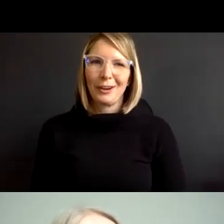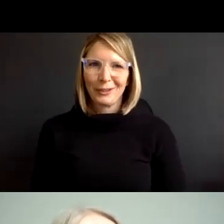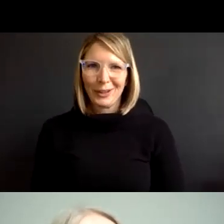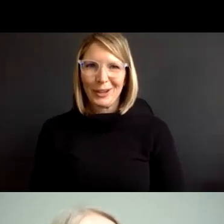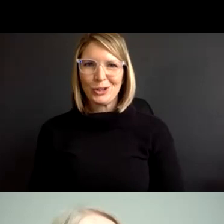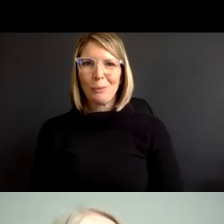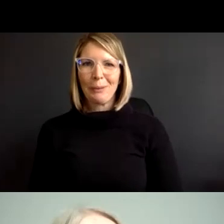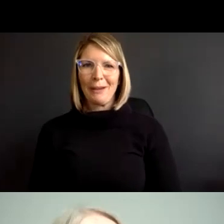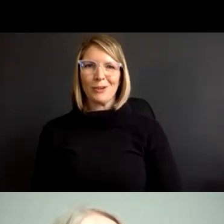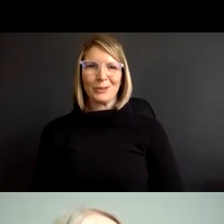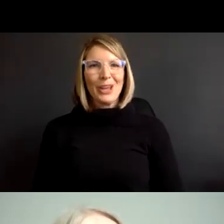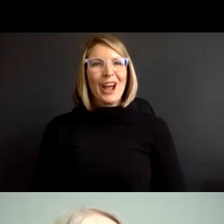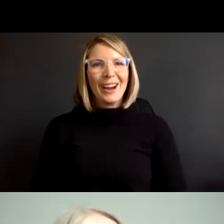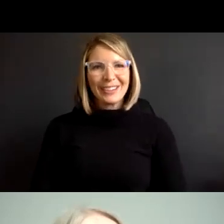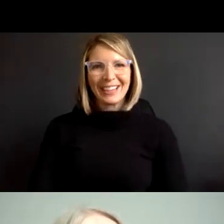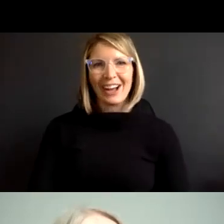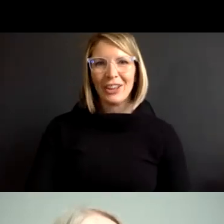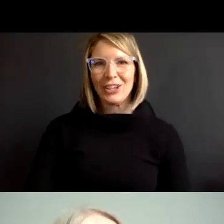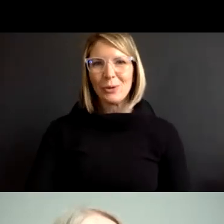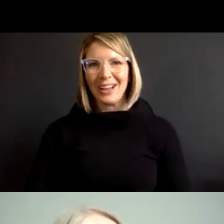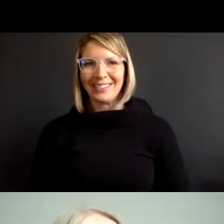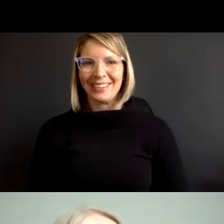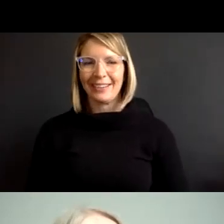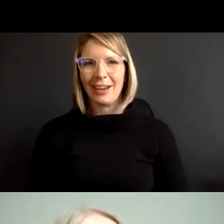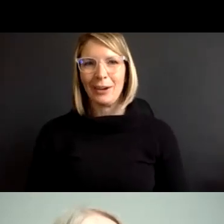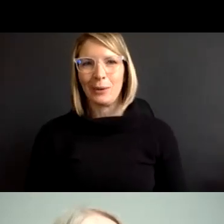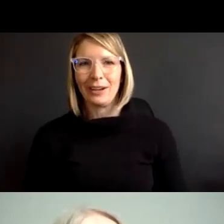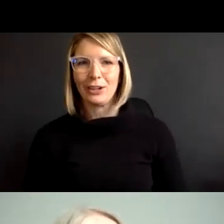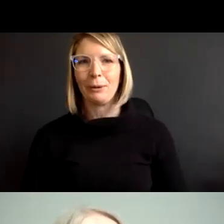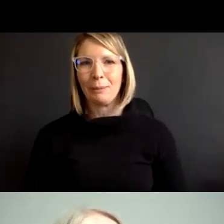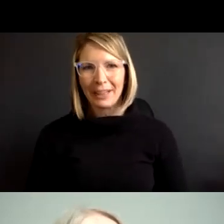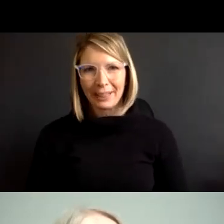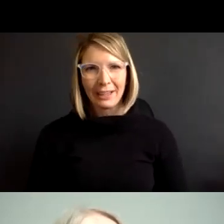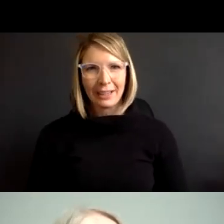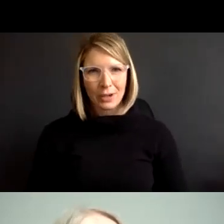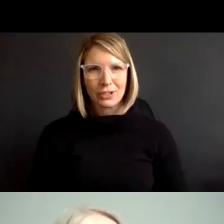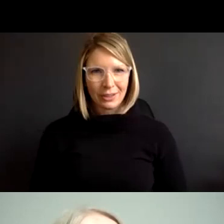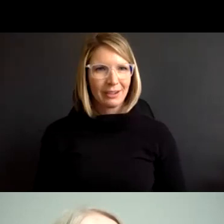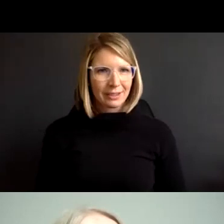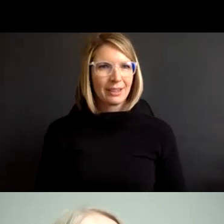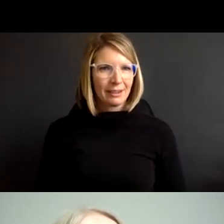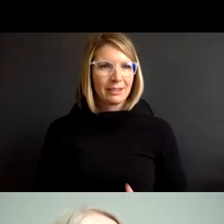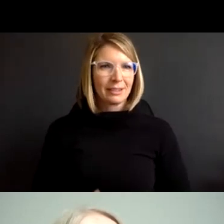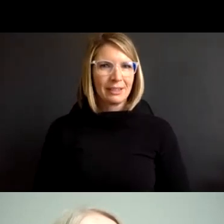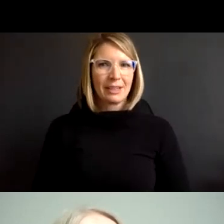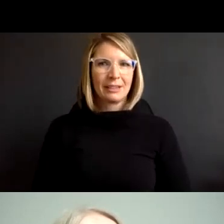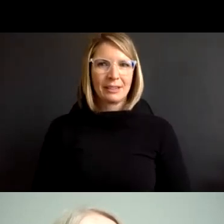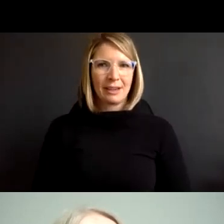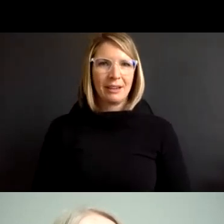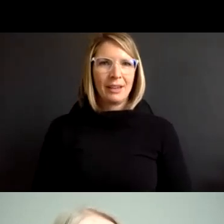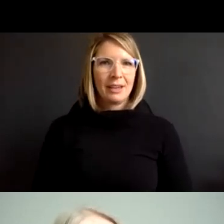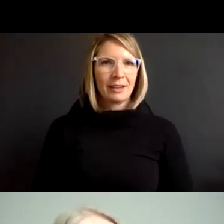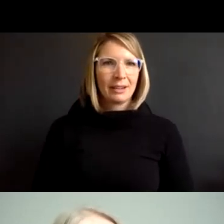saying here in the Zoom platforms, hard to get all the nuances when interpreting, but I think the question there is clear. Is